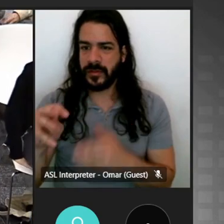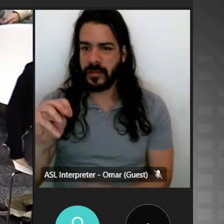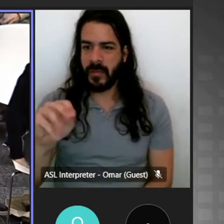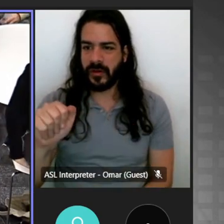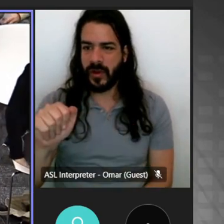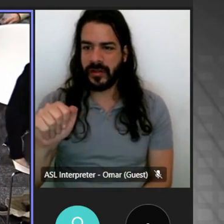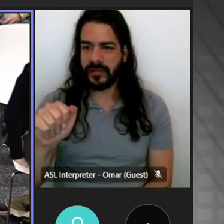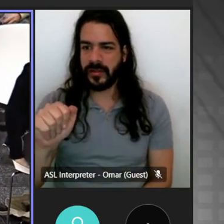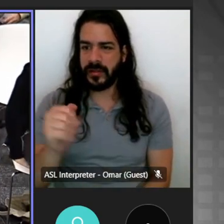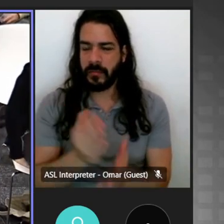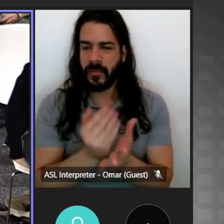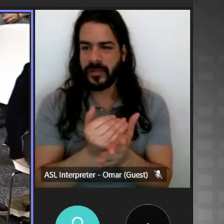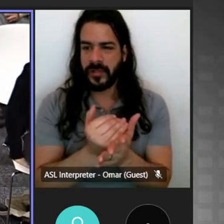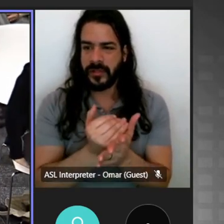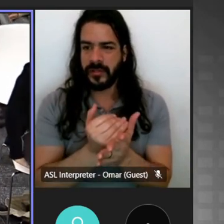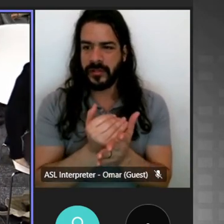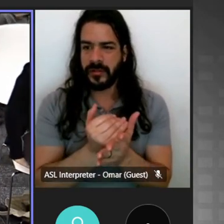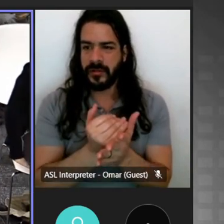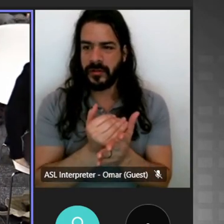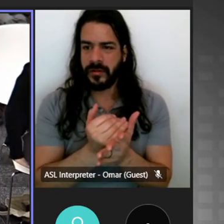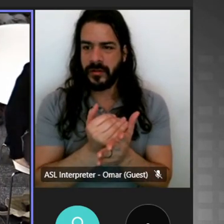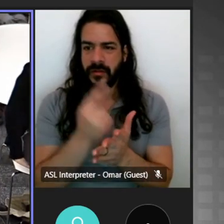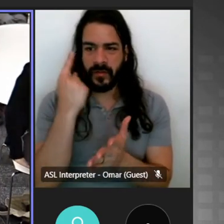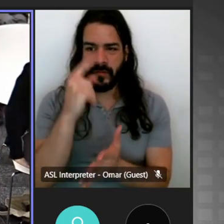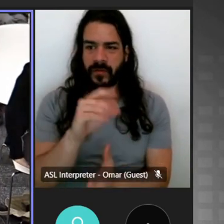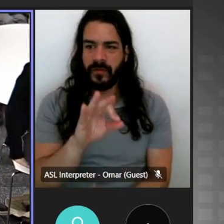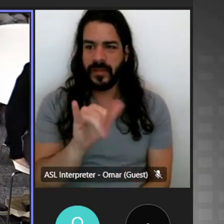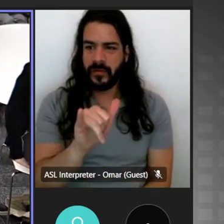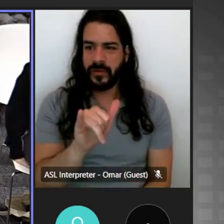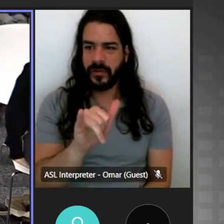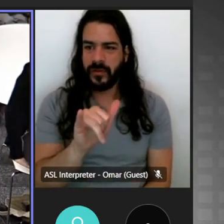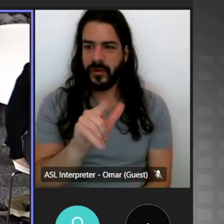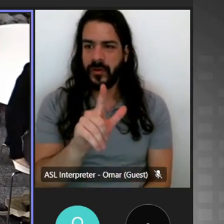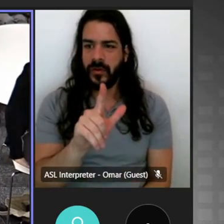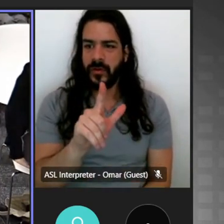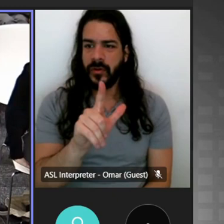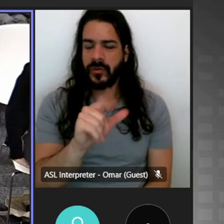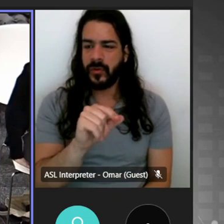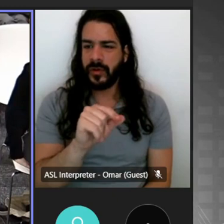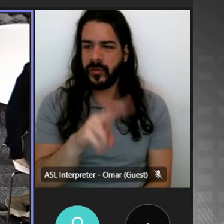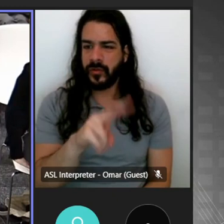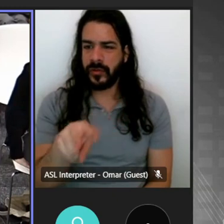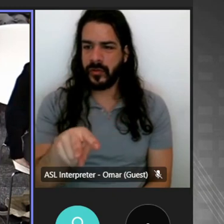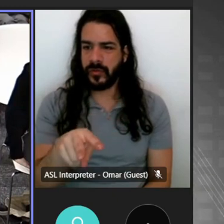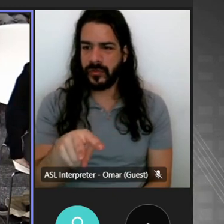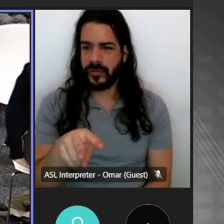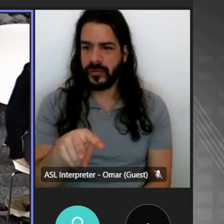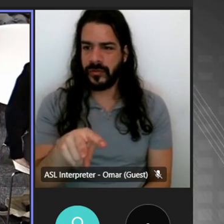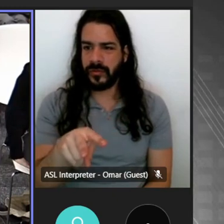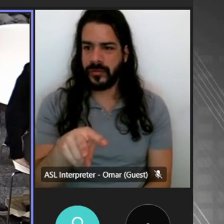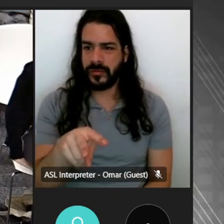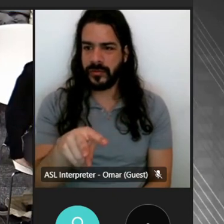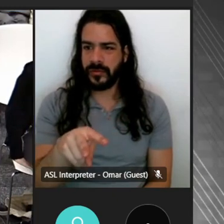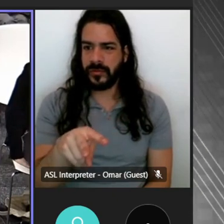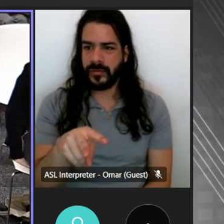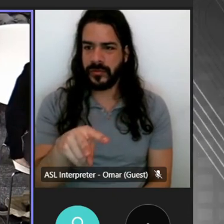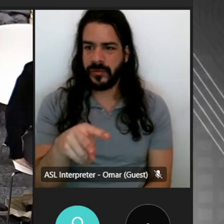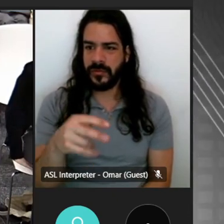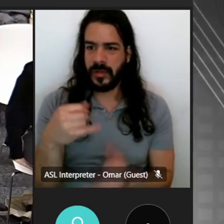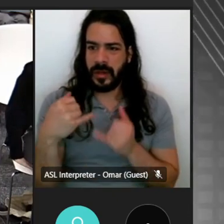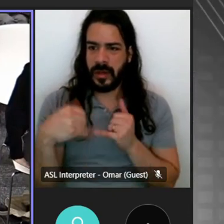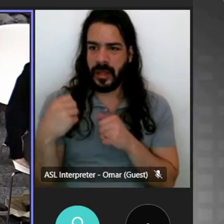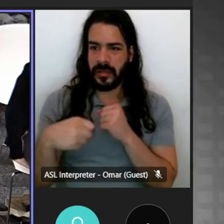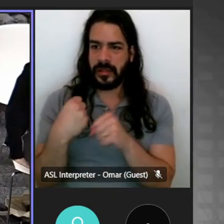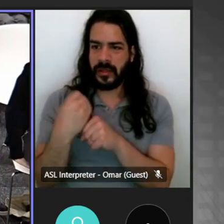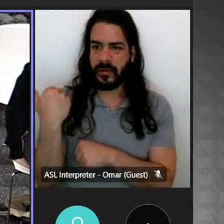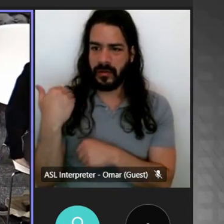that's in the Metro Access budget for fiscal year 2022, the last year that we